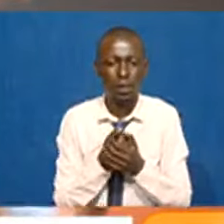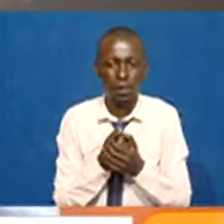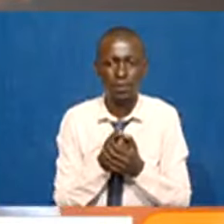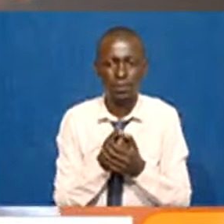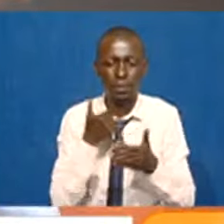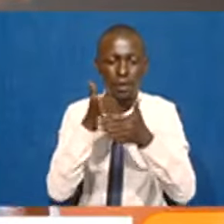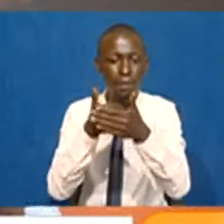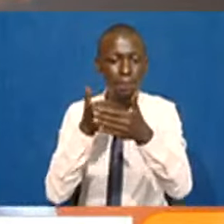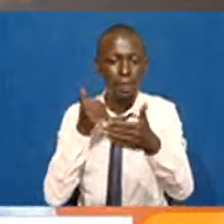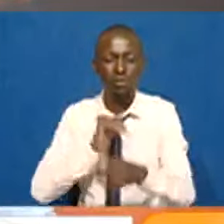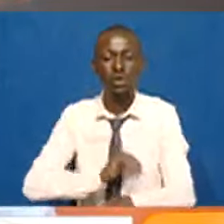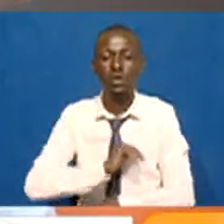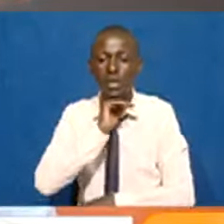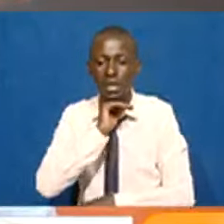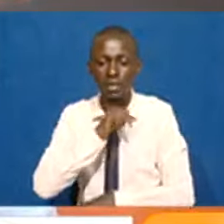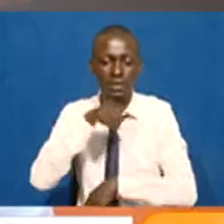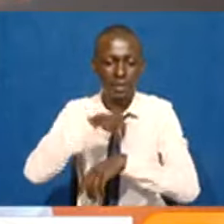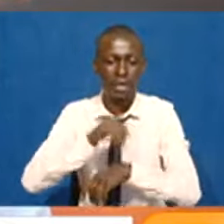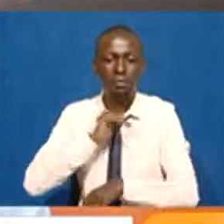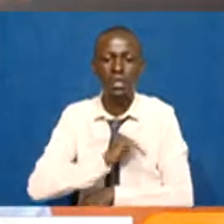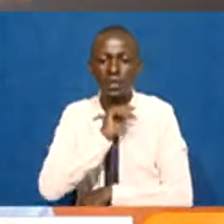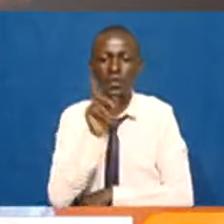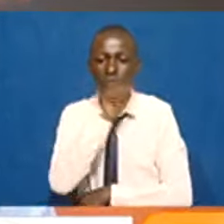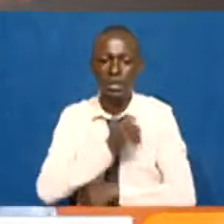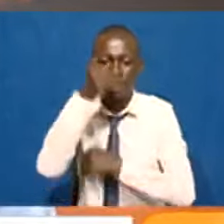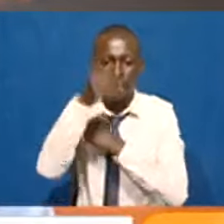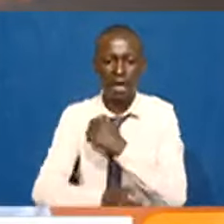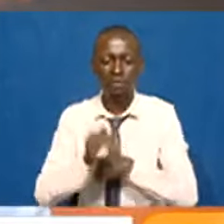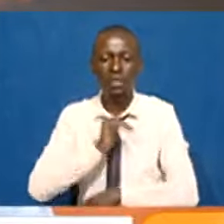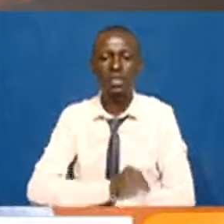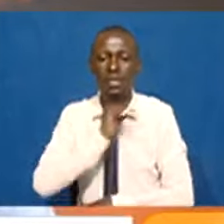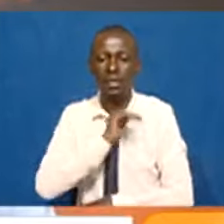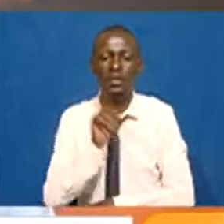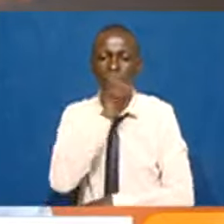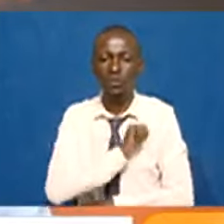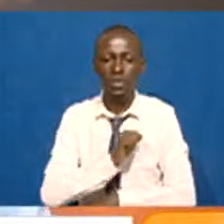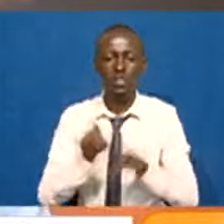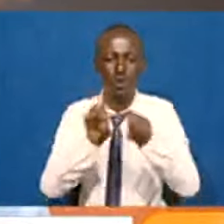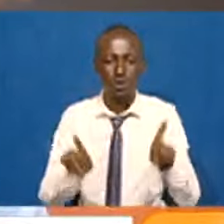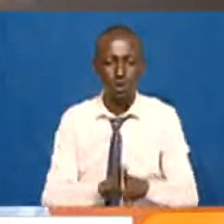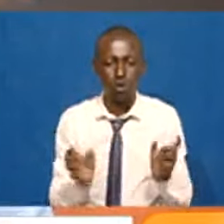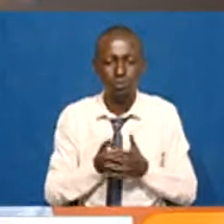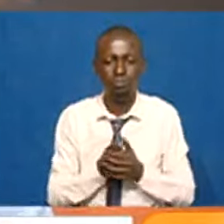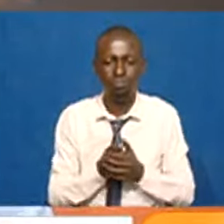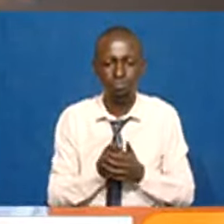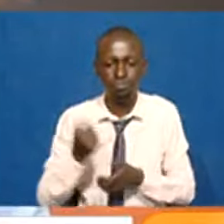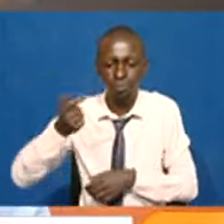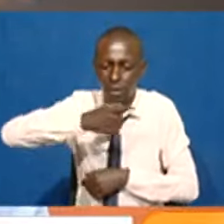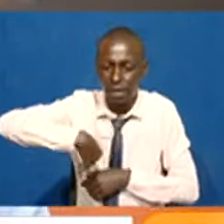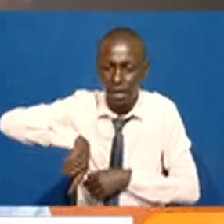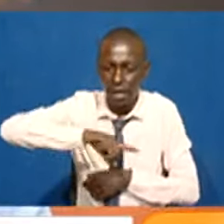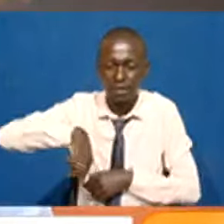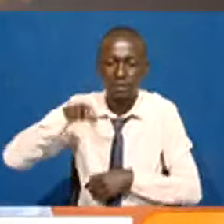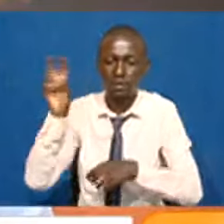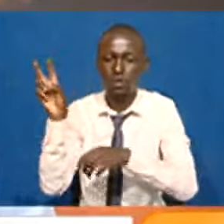before death, during death, and after death. So we are looking for even